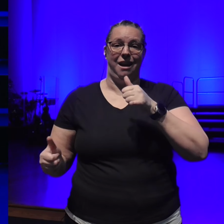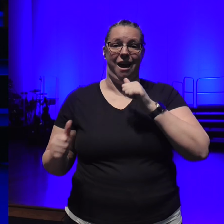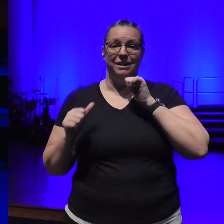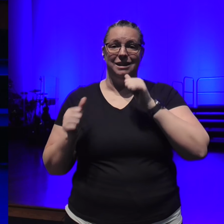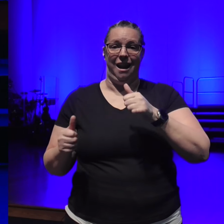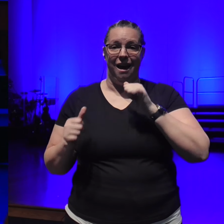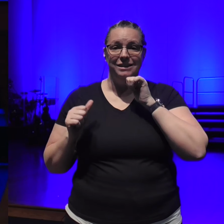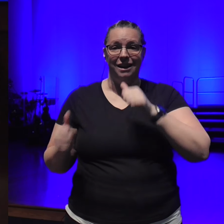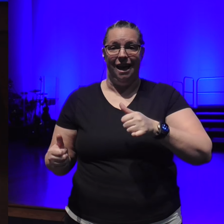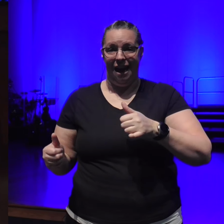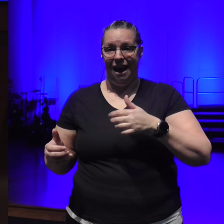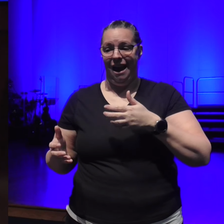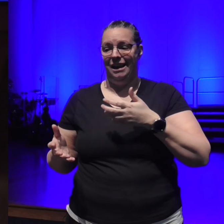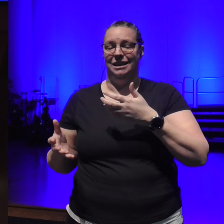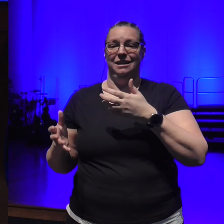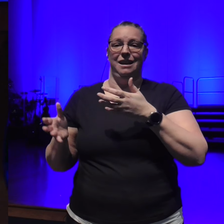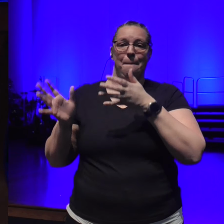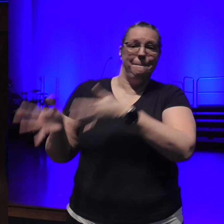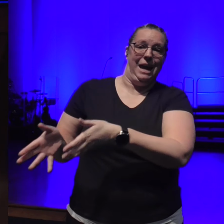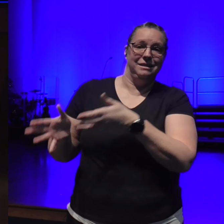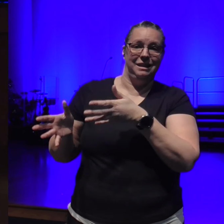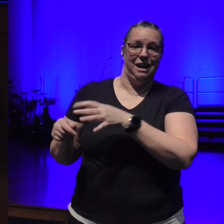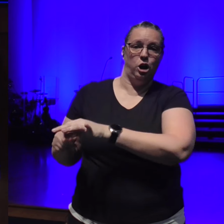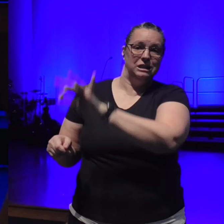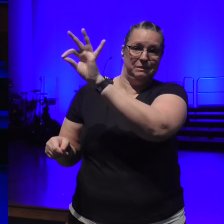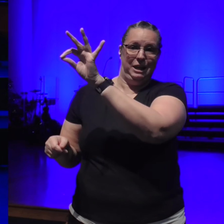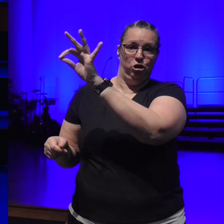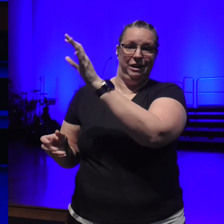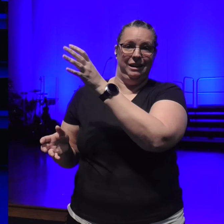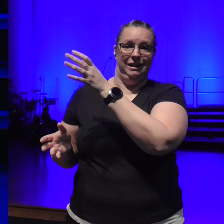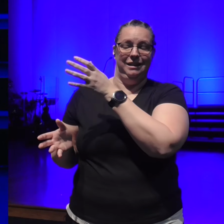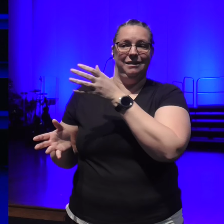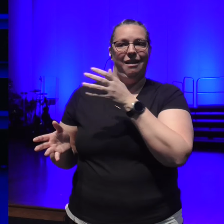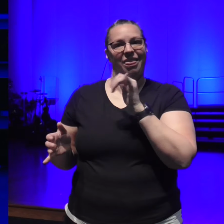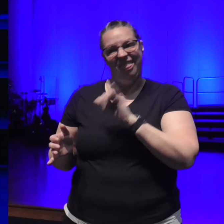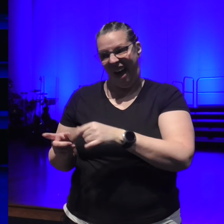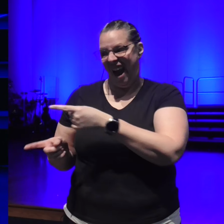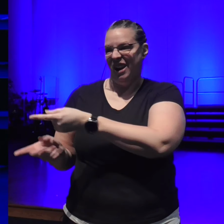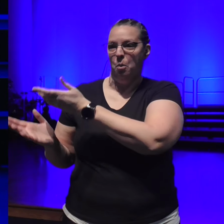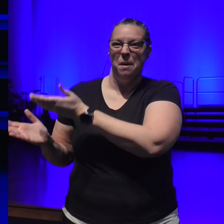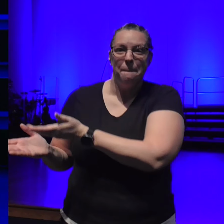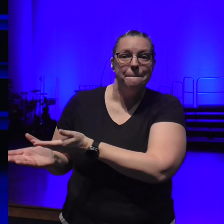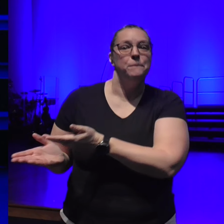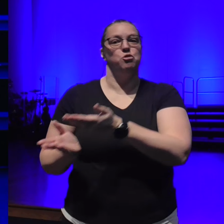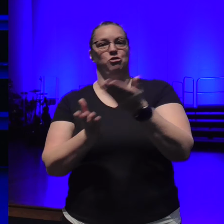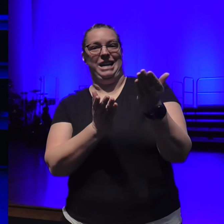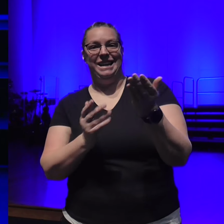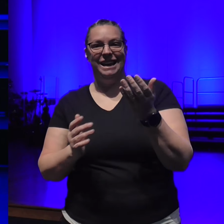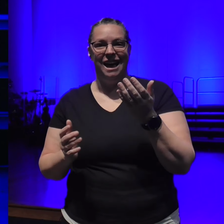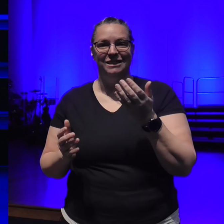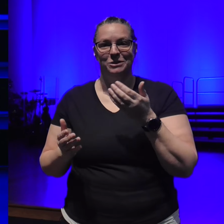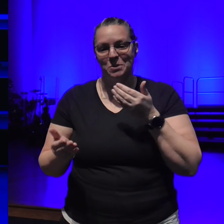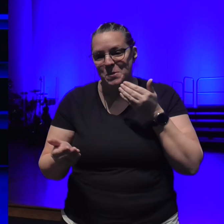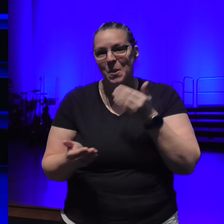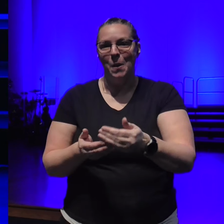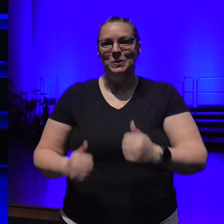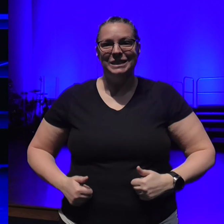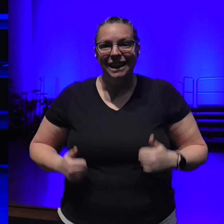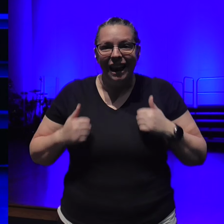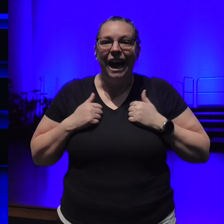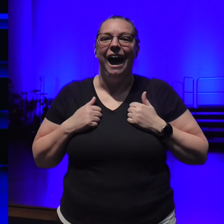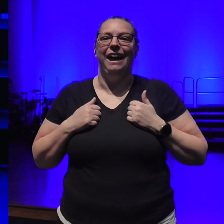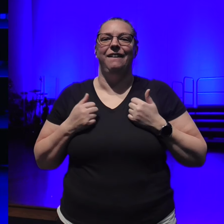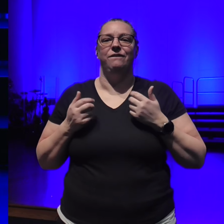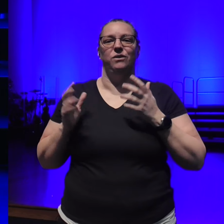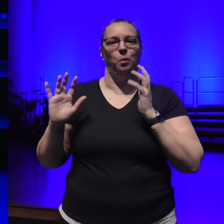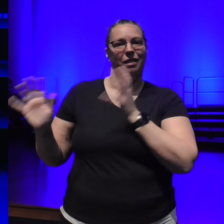start abandoning our spirit. The very thing that would take us closer to the sense of life and help producing the good that we want to create in this world,